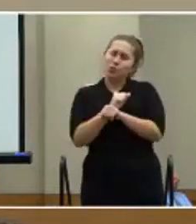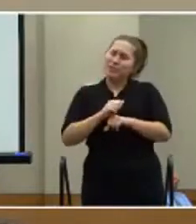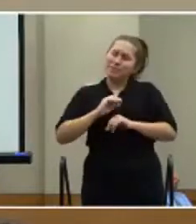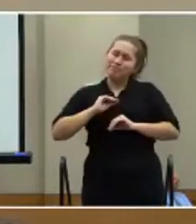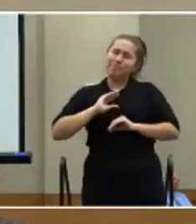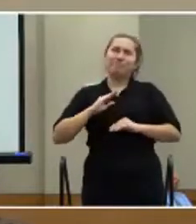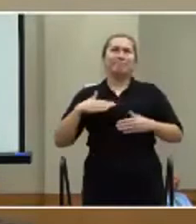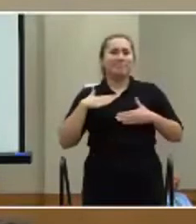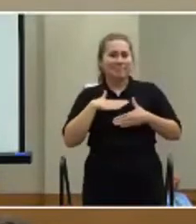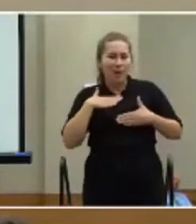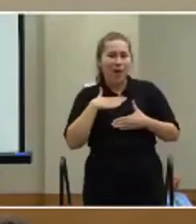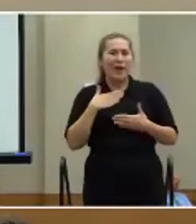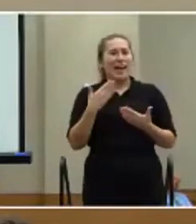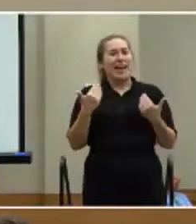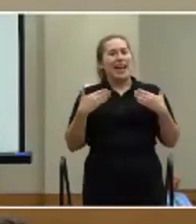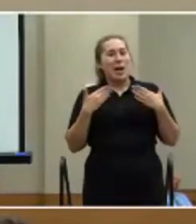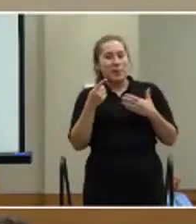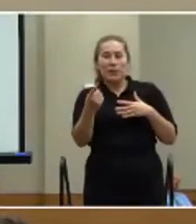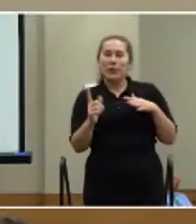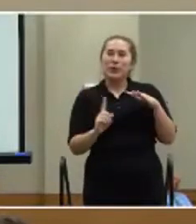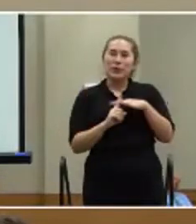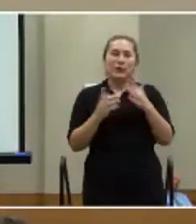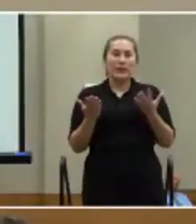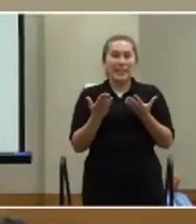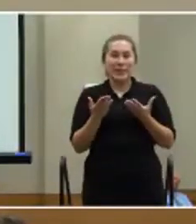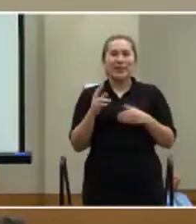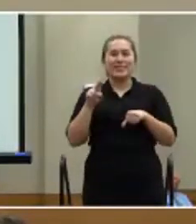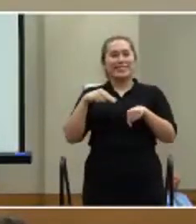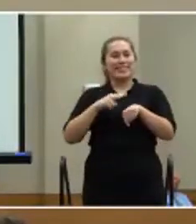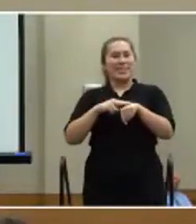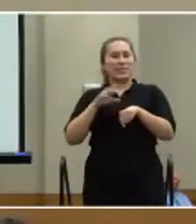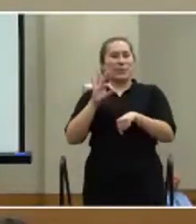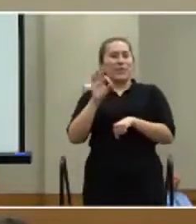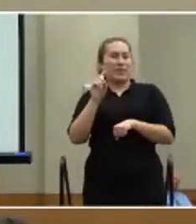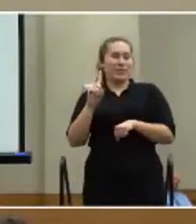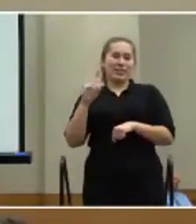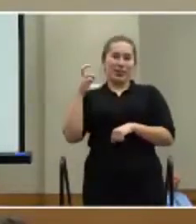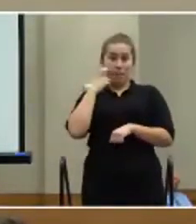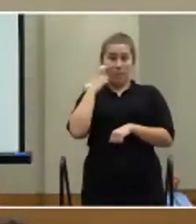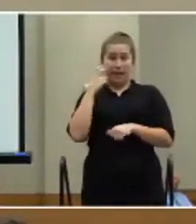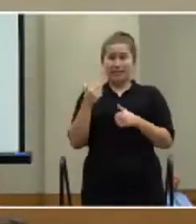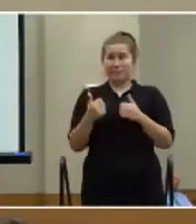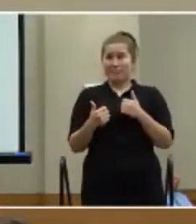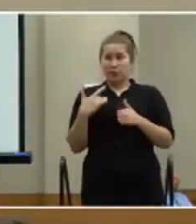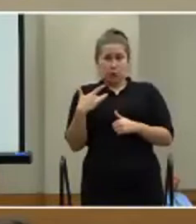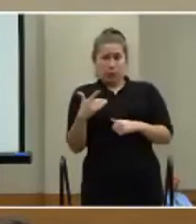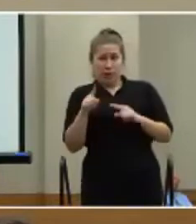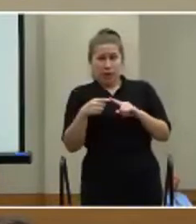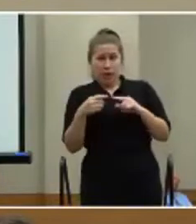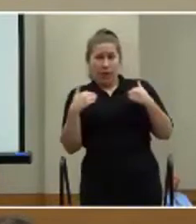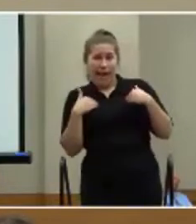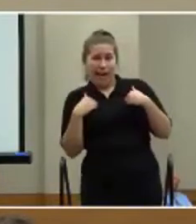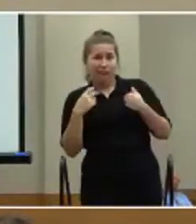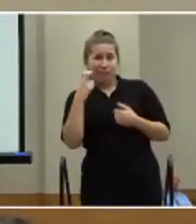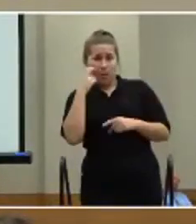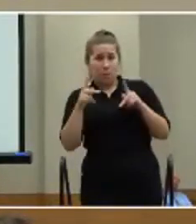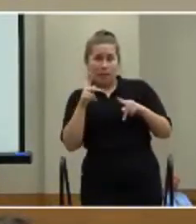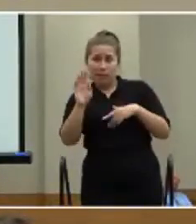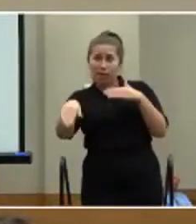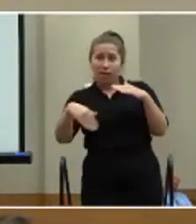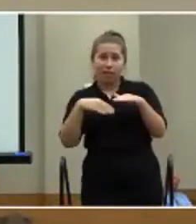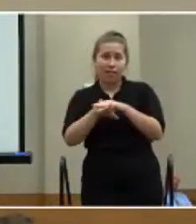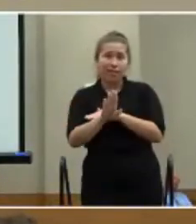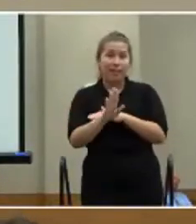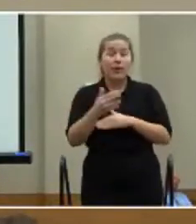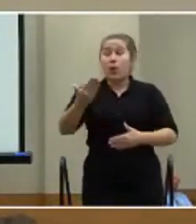at the National Federation of the Blind. Most often when we have blind people come, we say welcome home, because this is